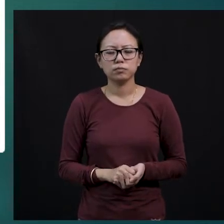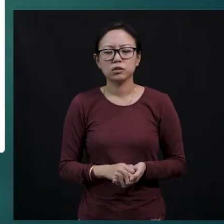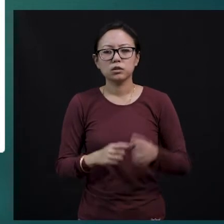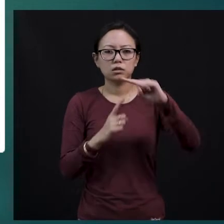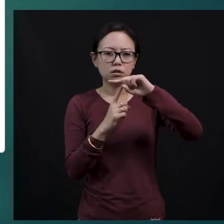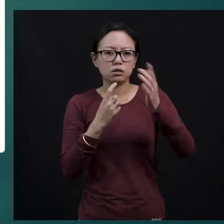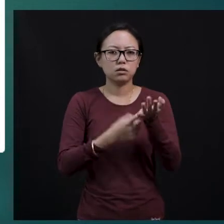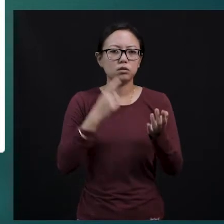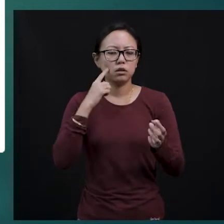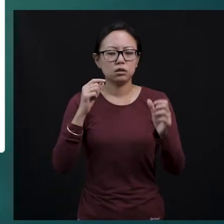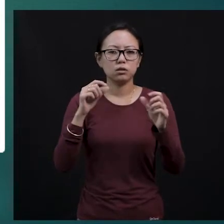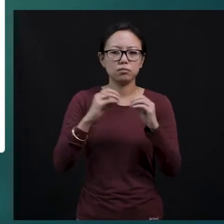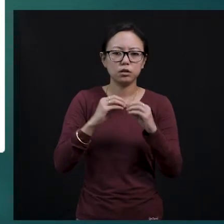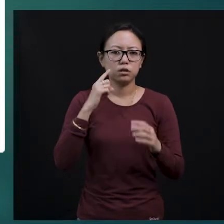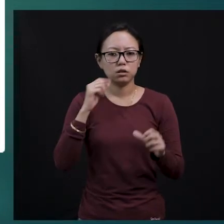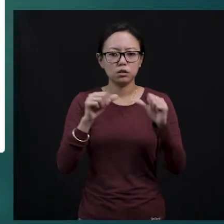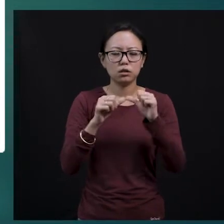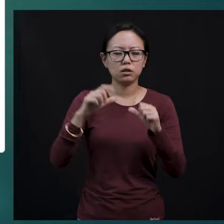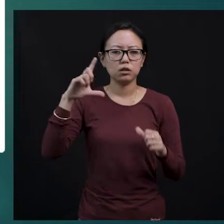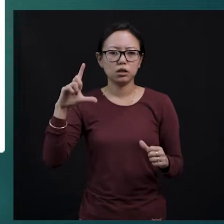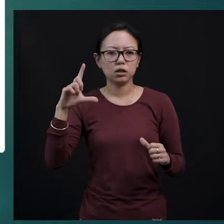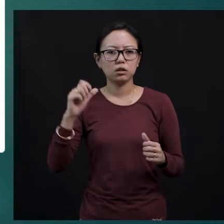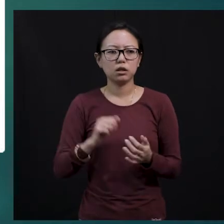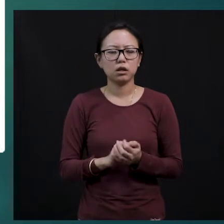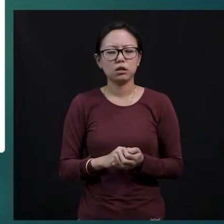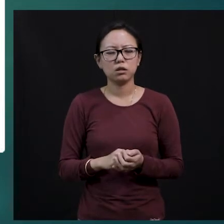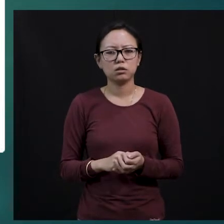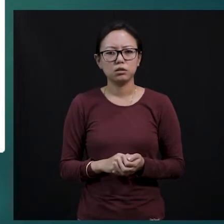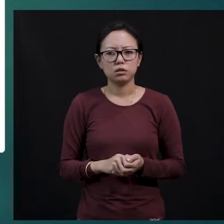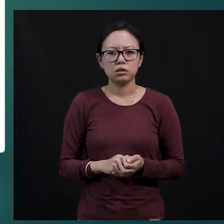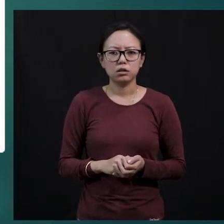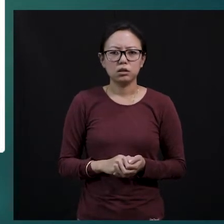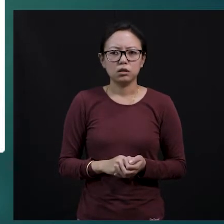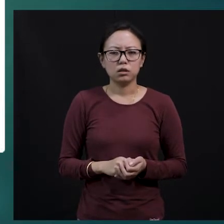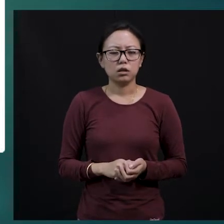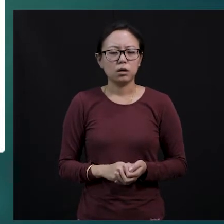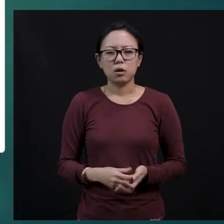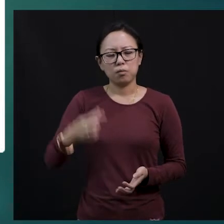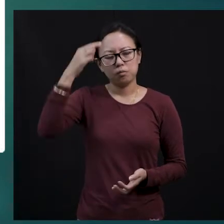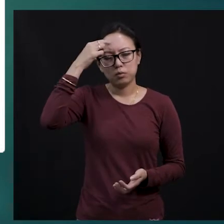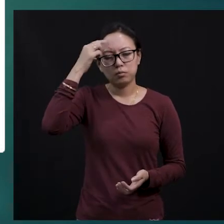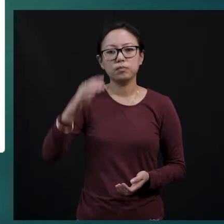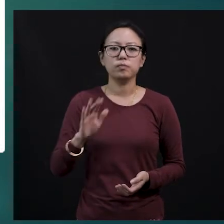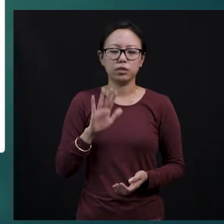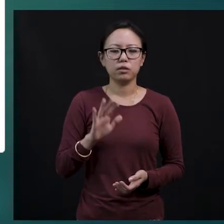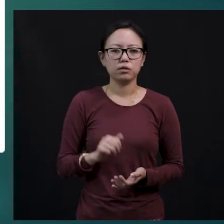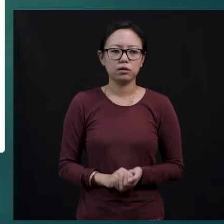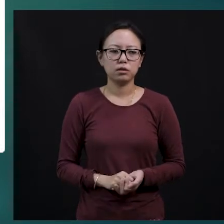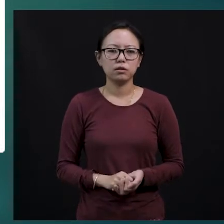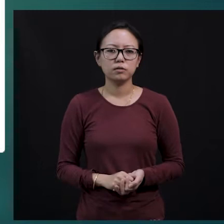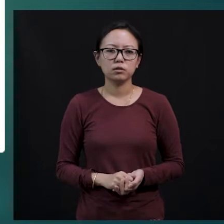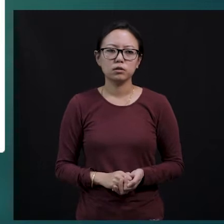not upper caste. Superstitions and practice, superstition that if you cross 7 seas,